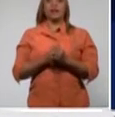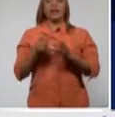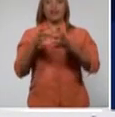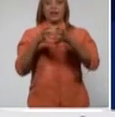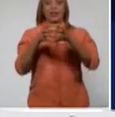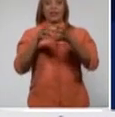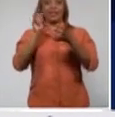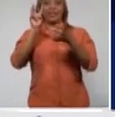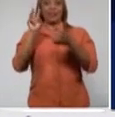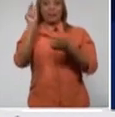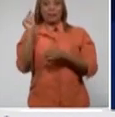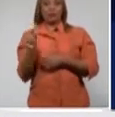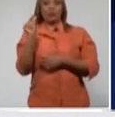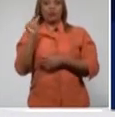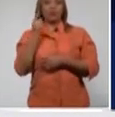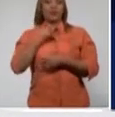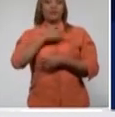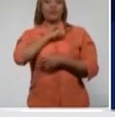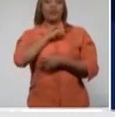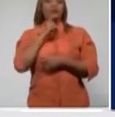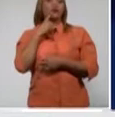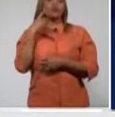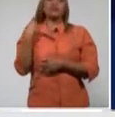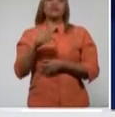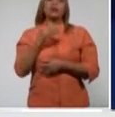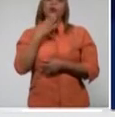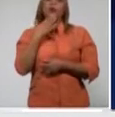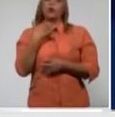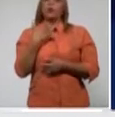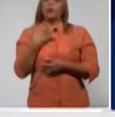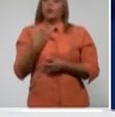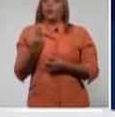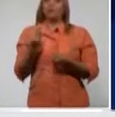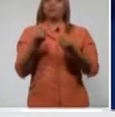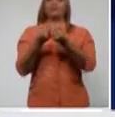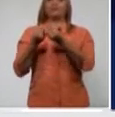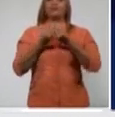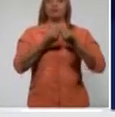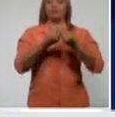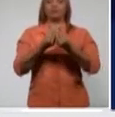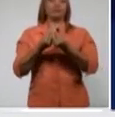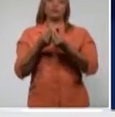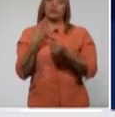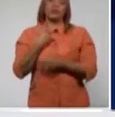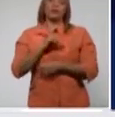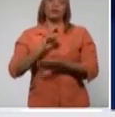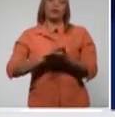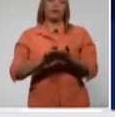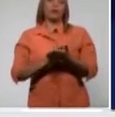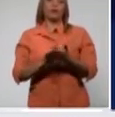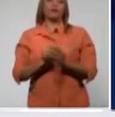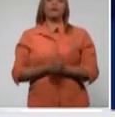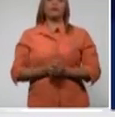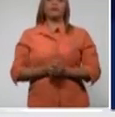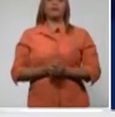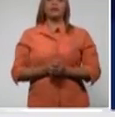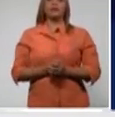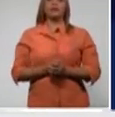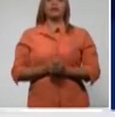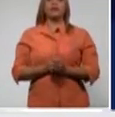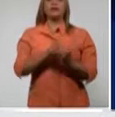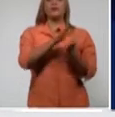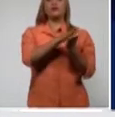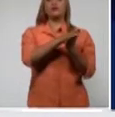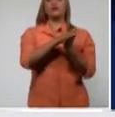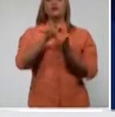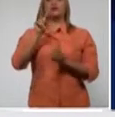Of the 24 cases diagnosed yesterday, the source of infection linked to 3 is yet to be